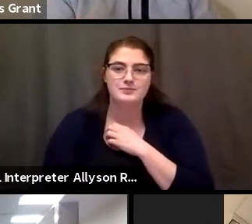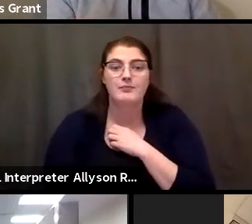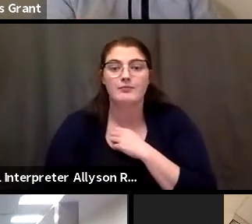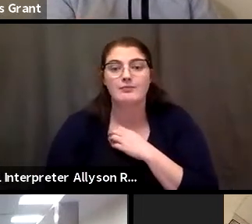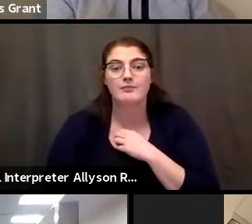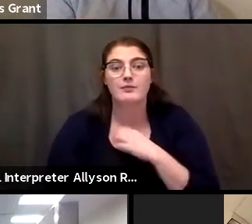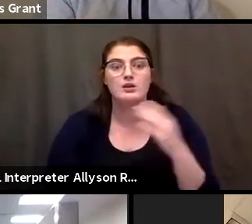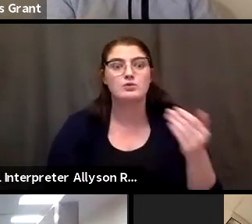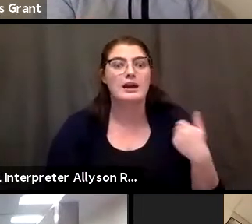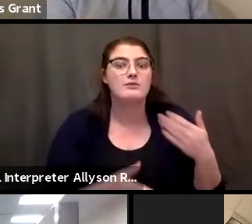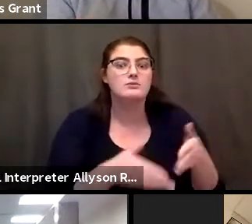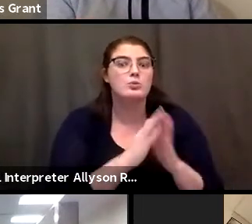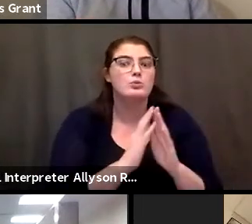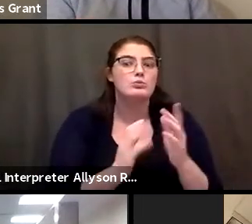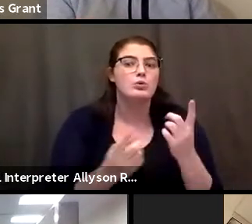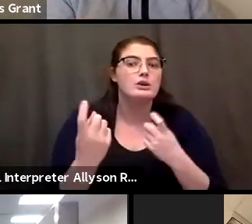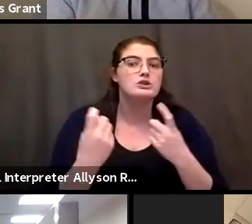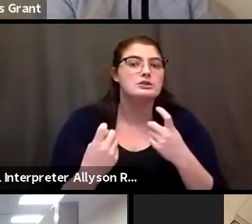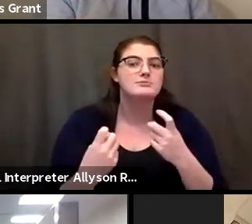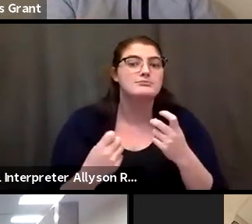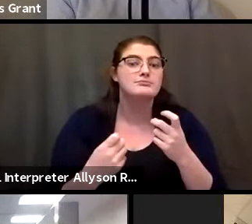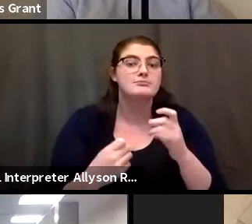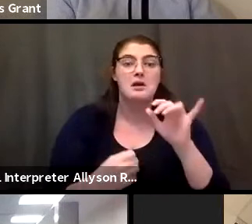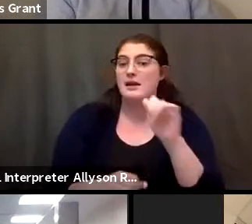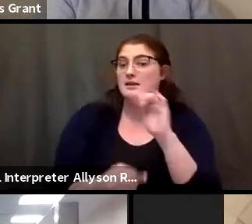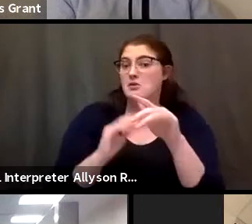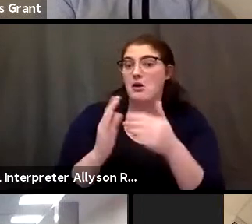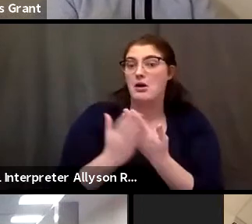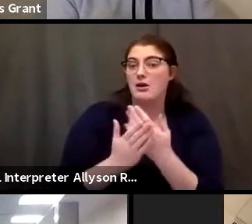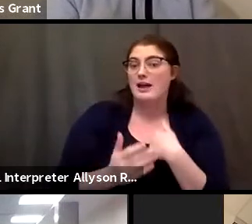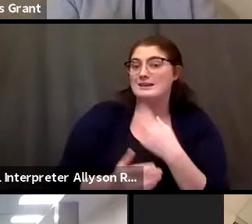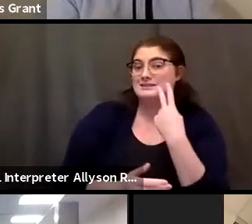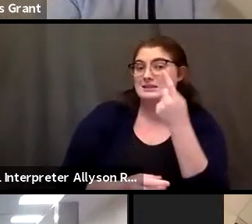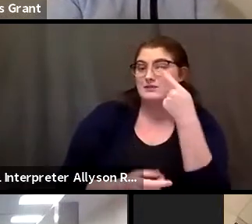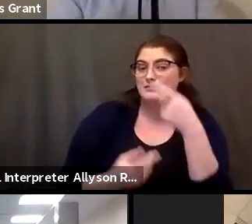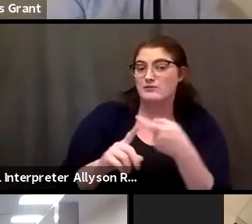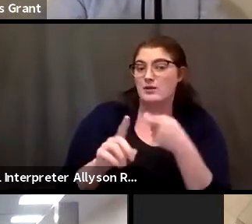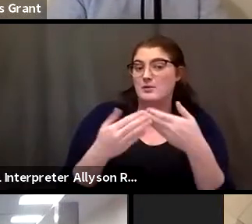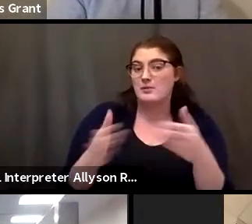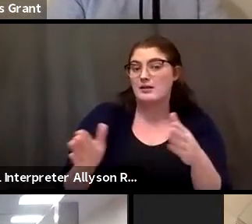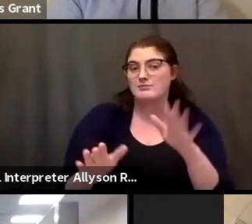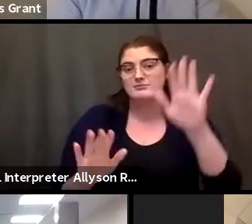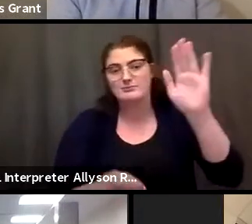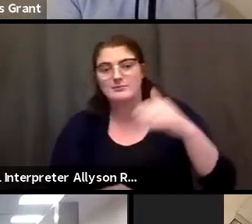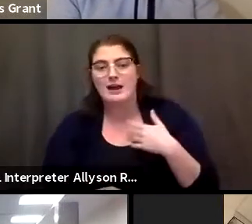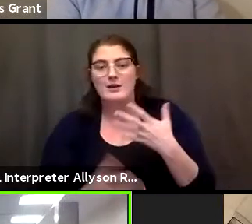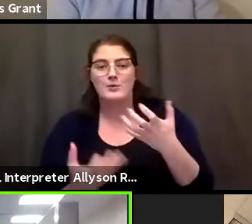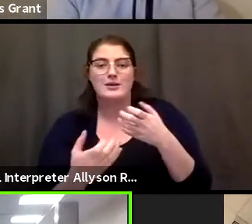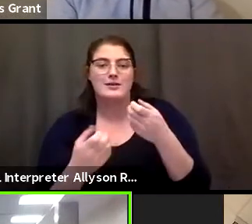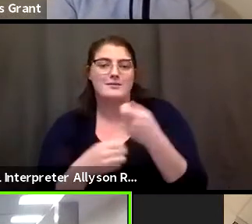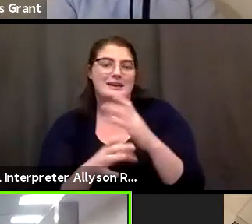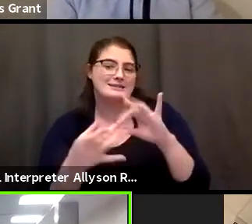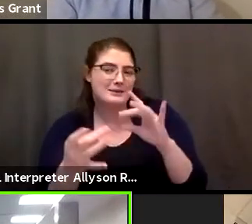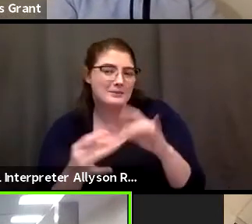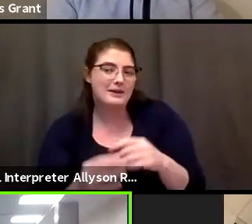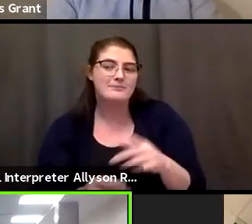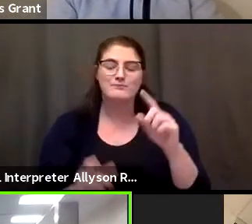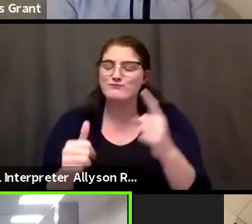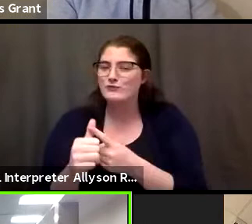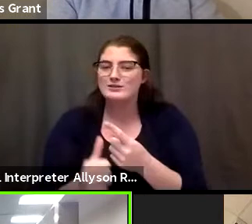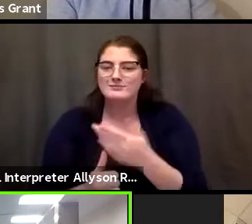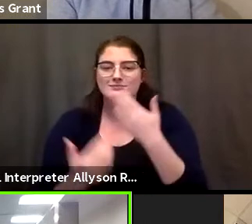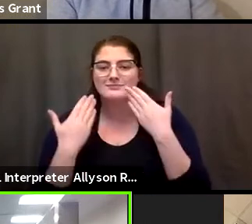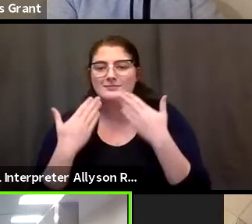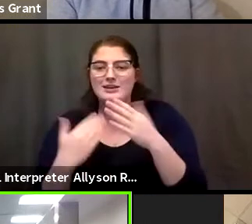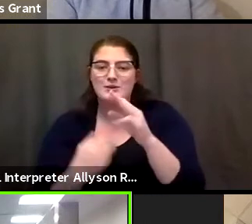Any other questions, Commissioner Moore? That's all I see from the public. And I would like to make a quick statement. First off, thank you, MPD,